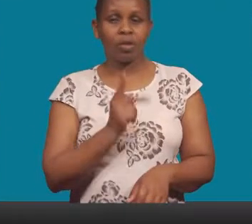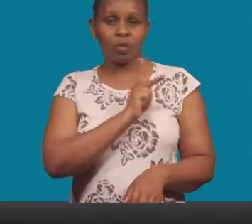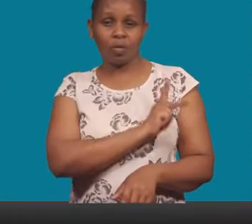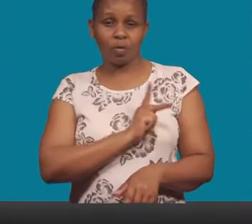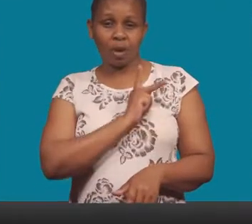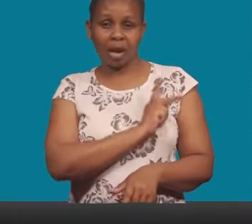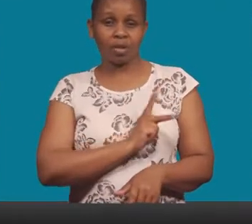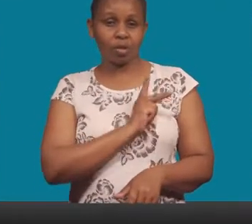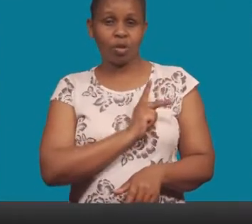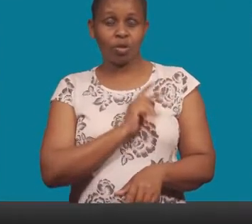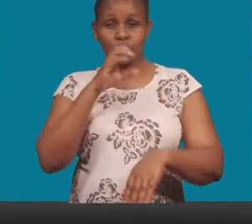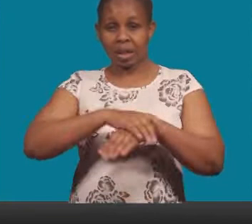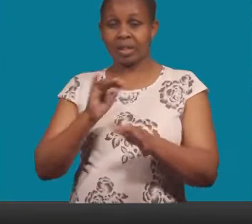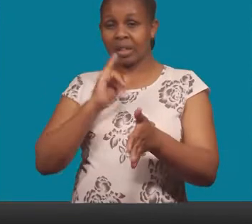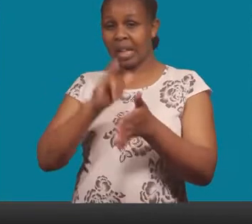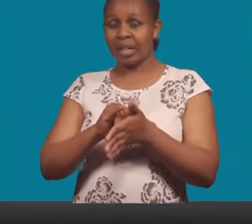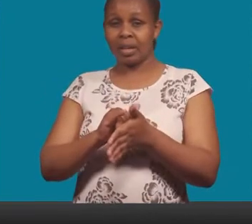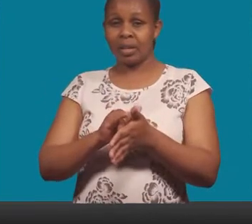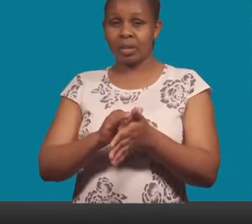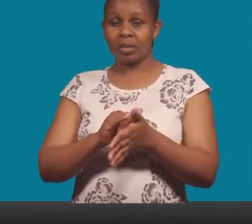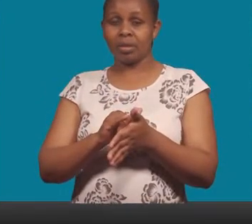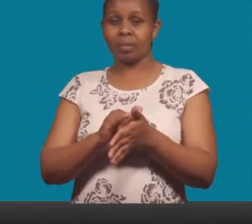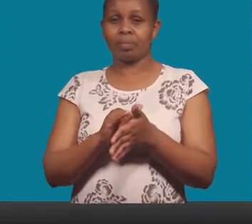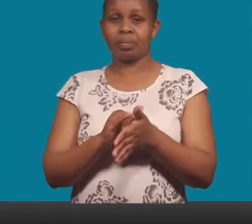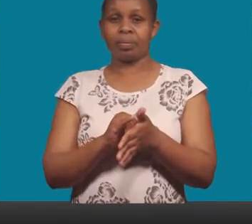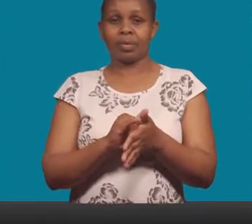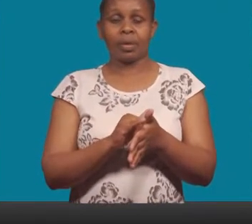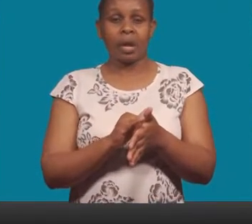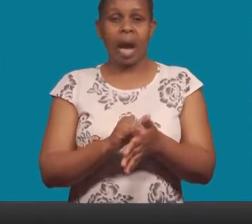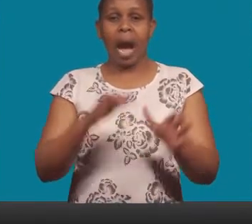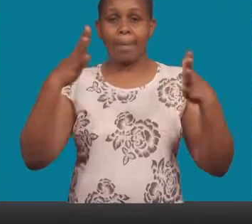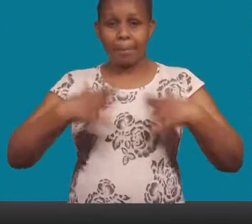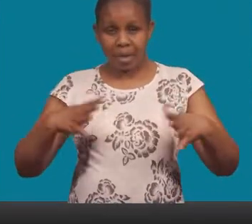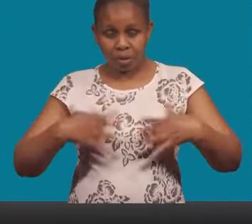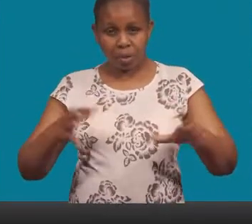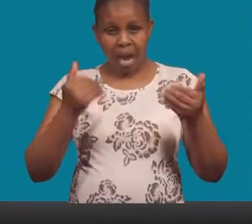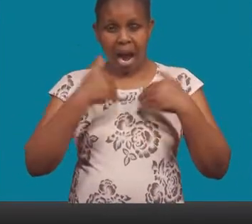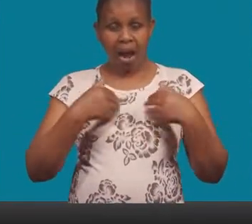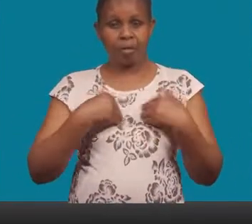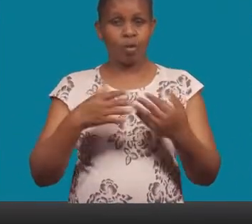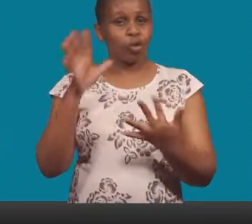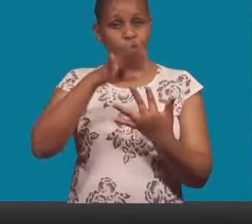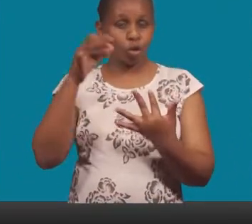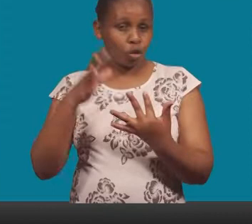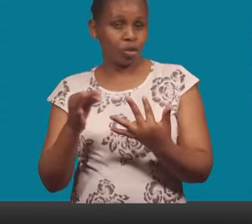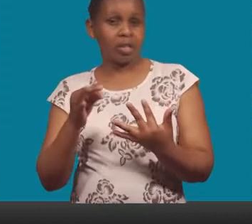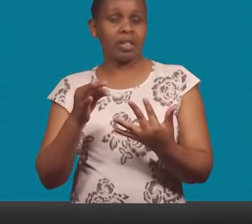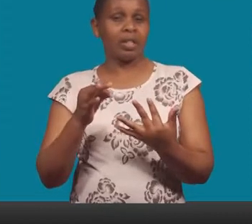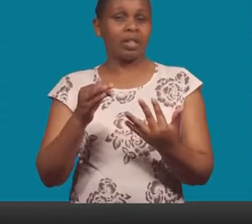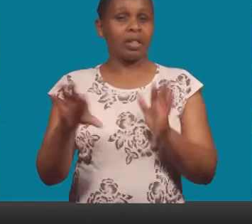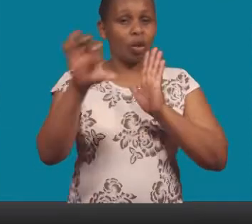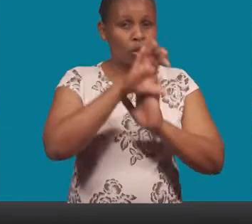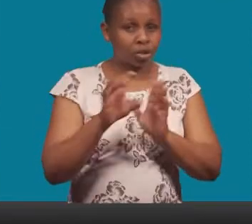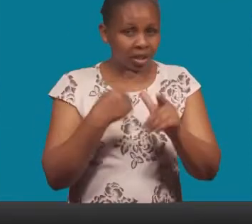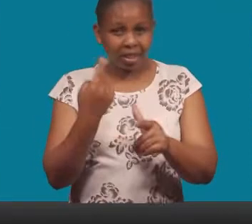find that a student has done a course after that year, and they realize, oh, kumbe, I joined the wrong career, so now I want to go back. And if they don't go